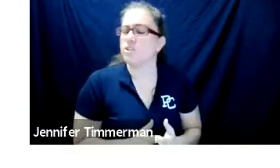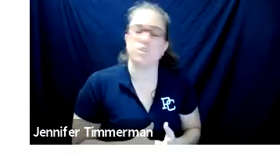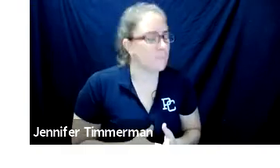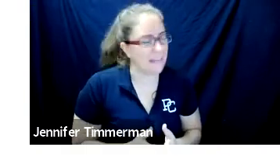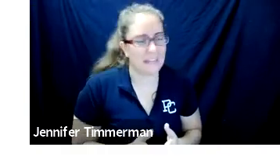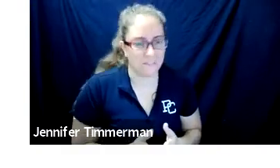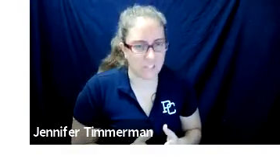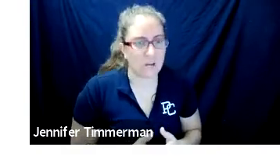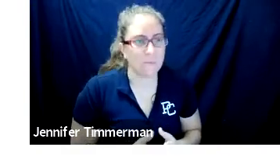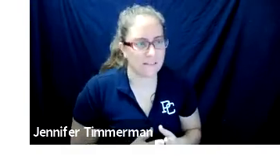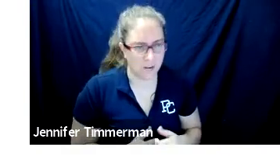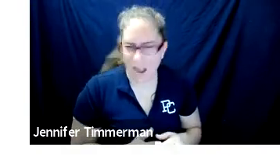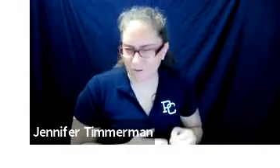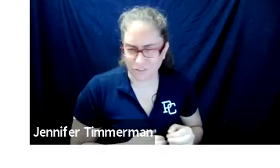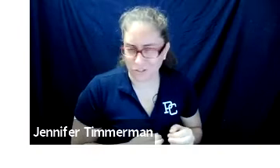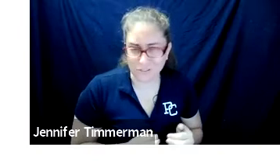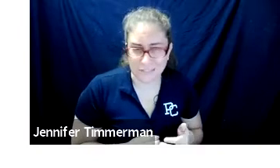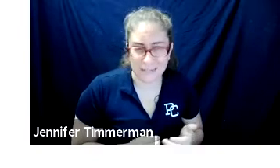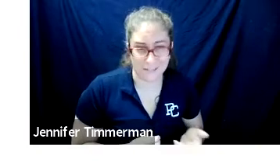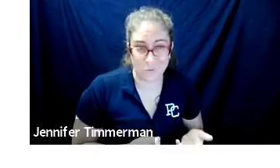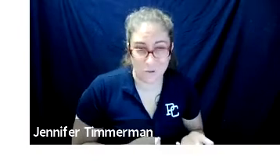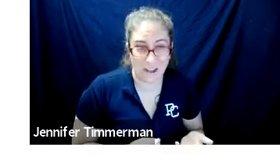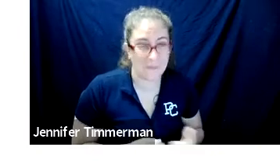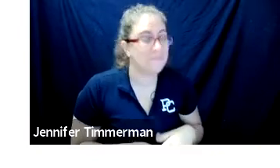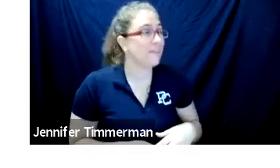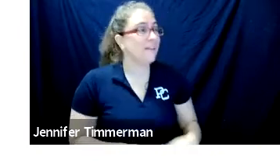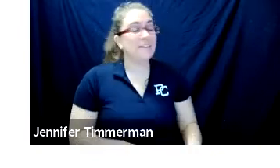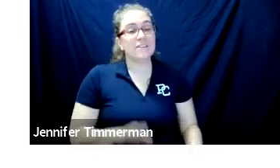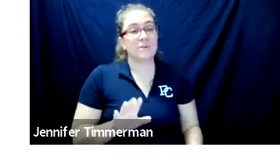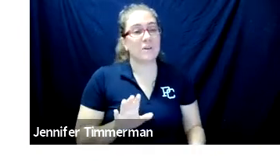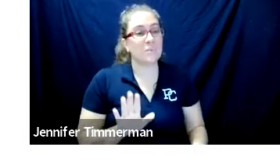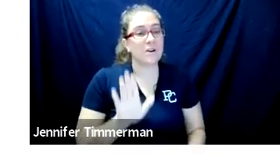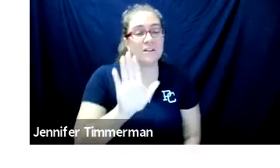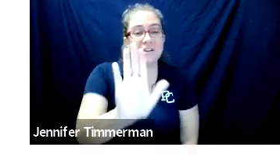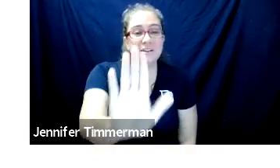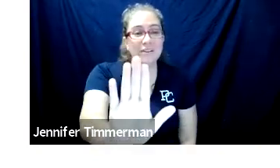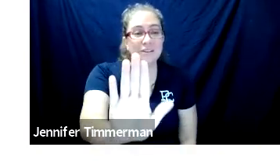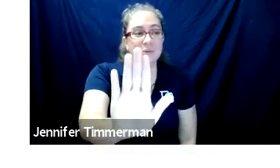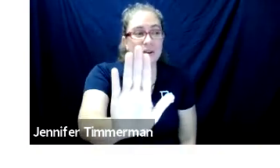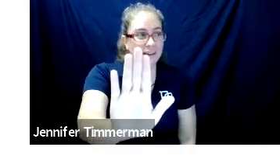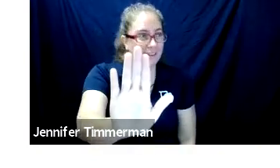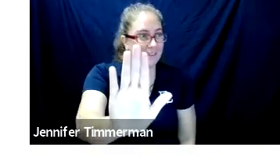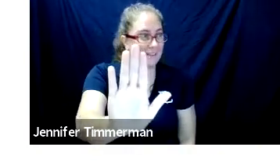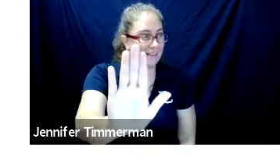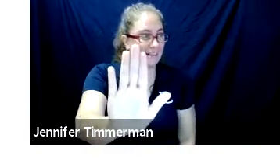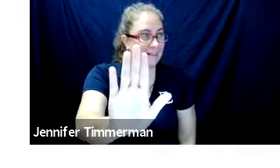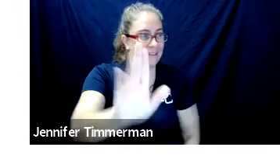it. Don't panic if it's hard because our eyebrows aren't used to getting such a workout. So once more, your